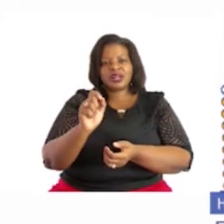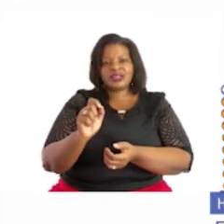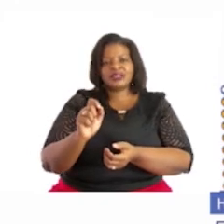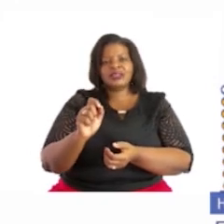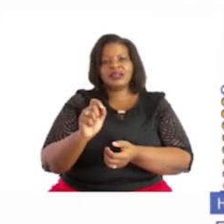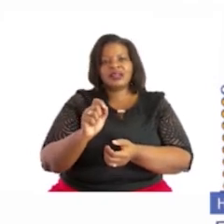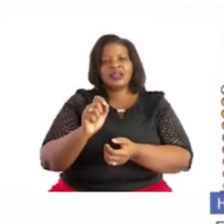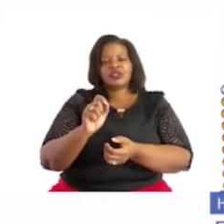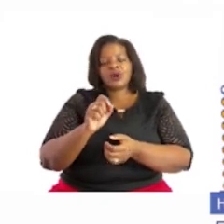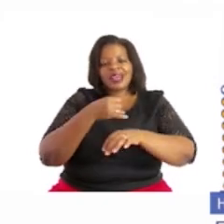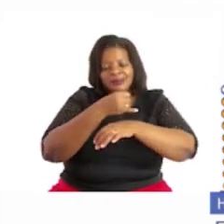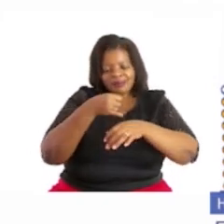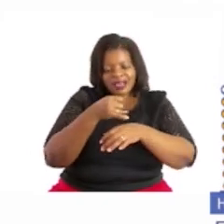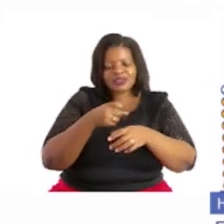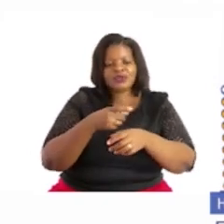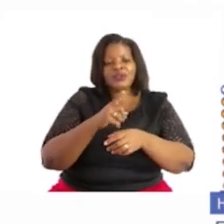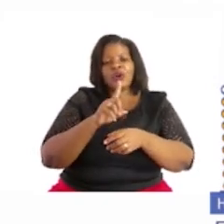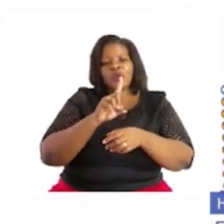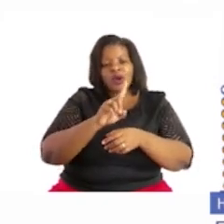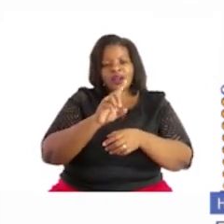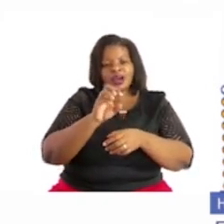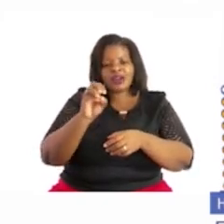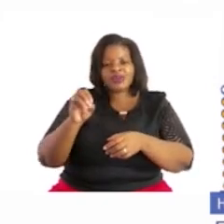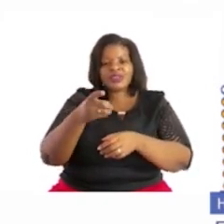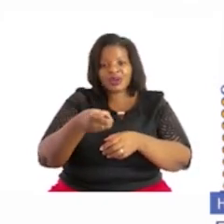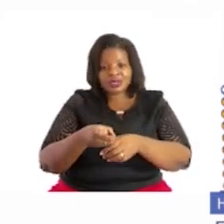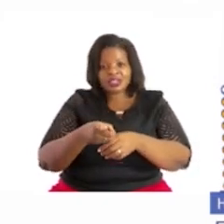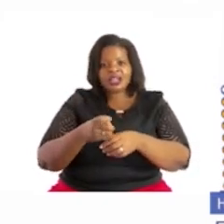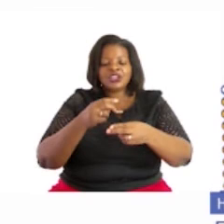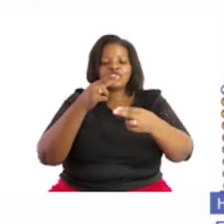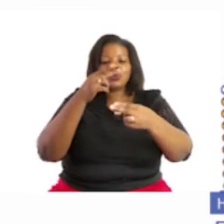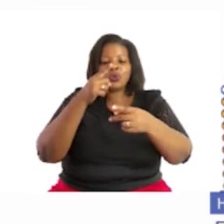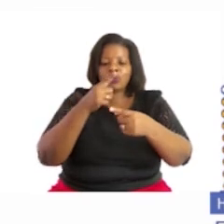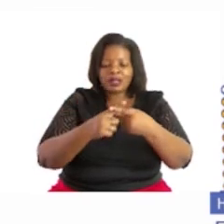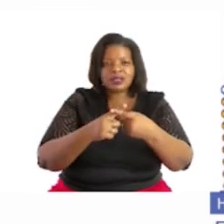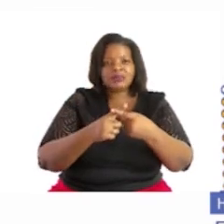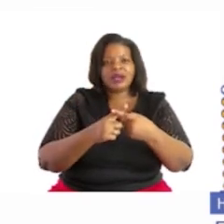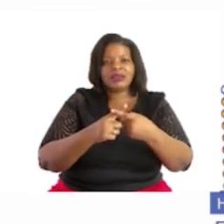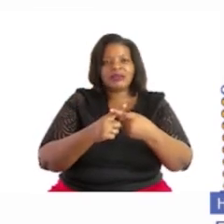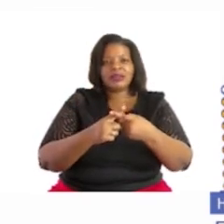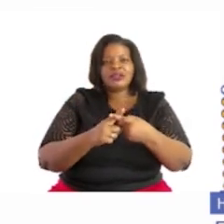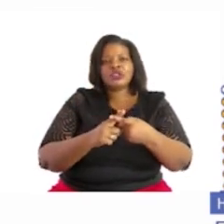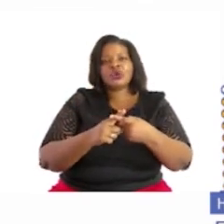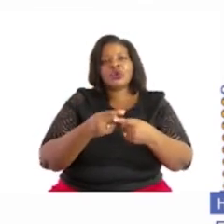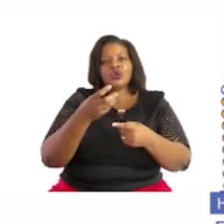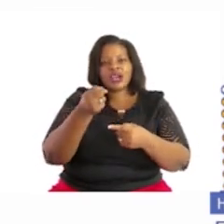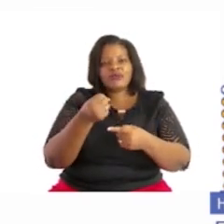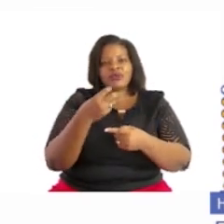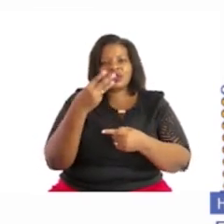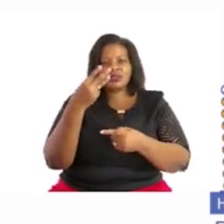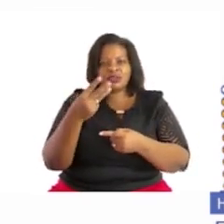with 100,000. You take 3 in the place of 10,000, you multiply